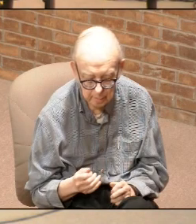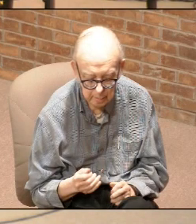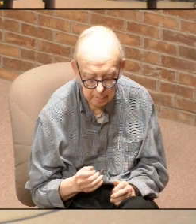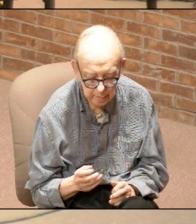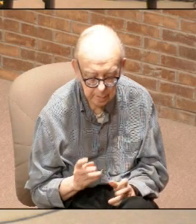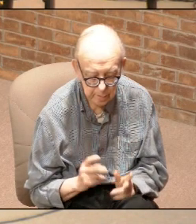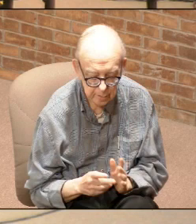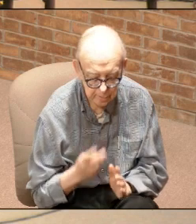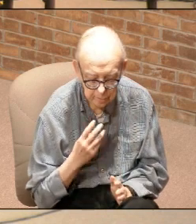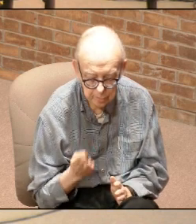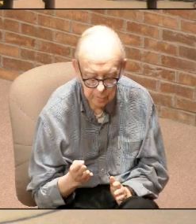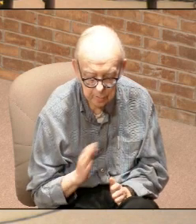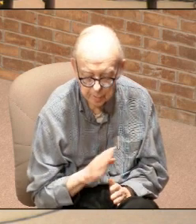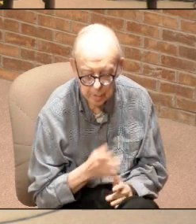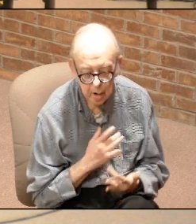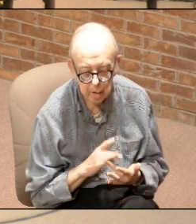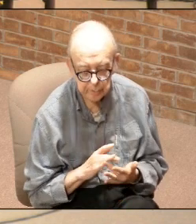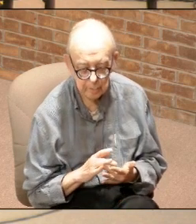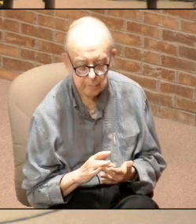knew them all he knew their heart